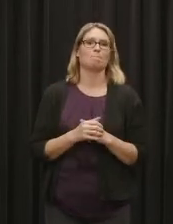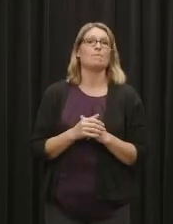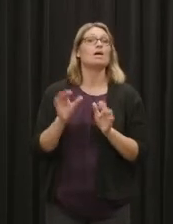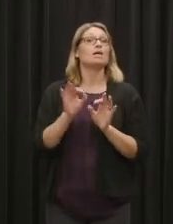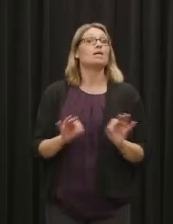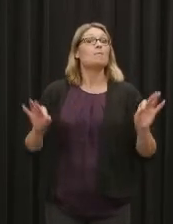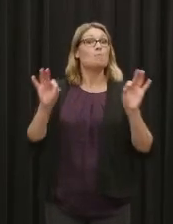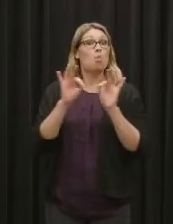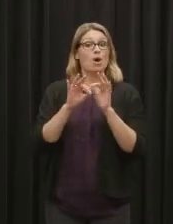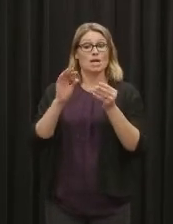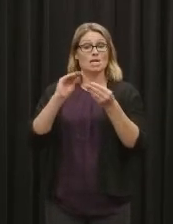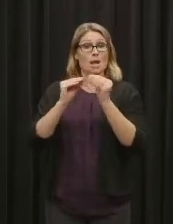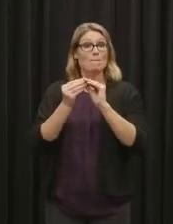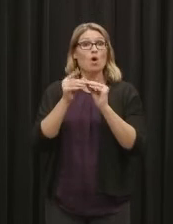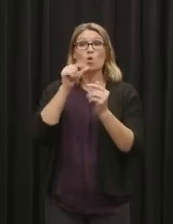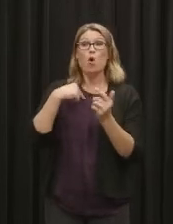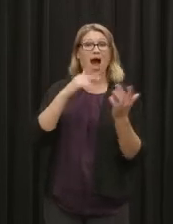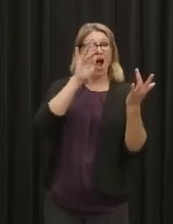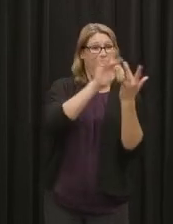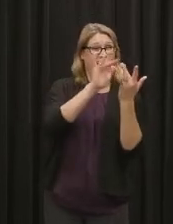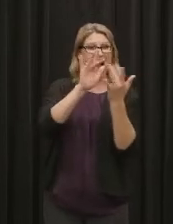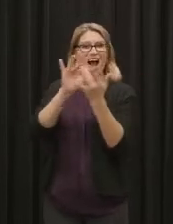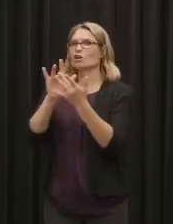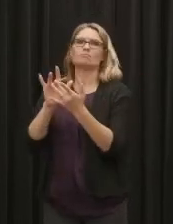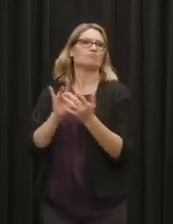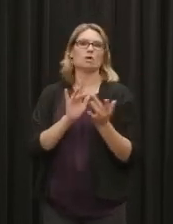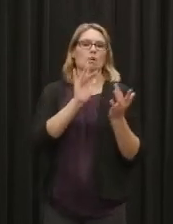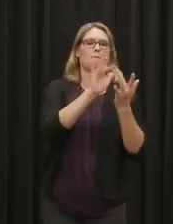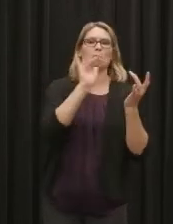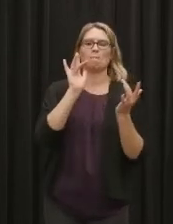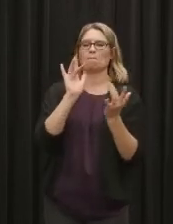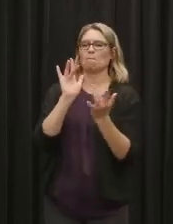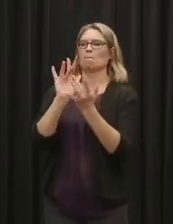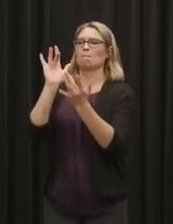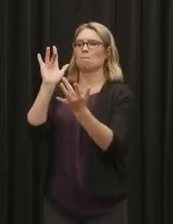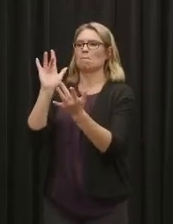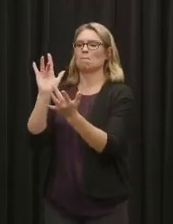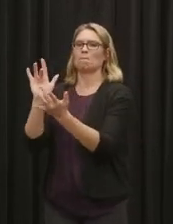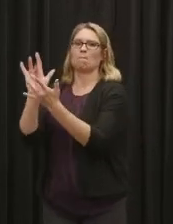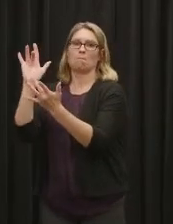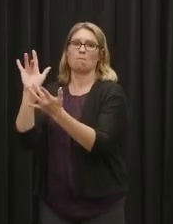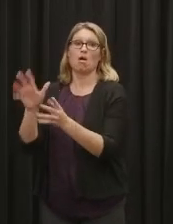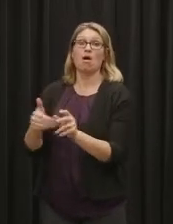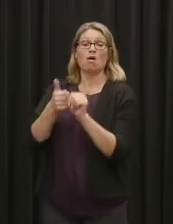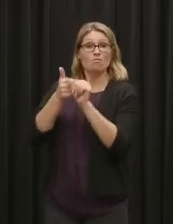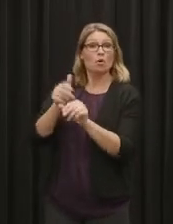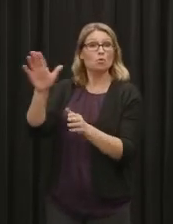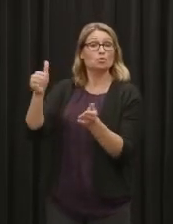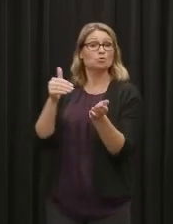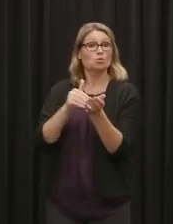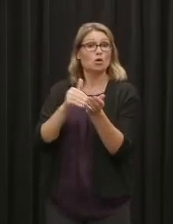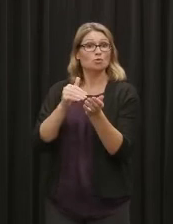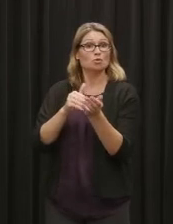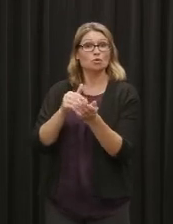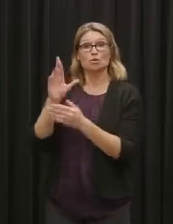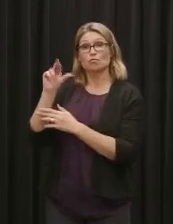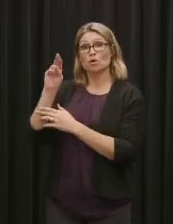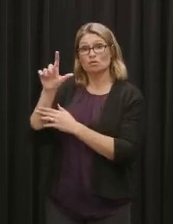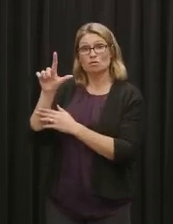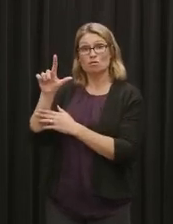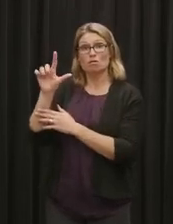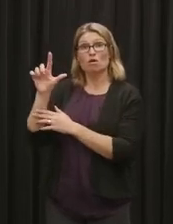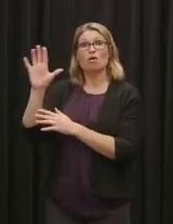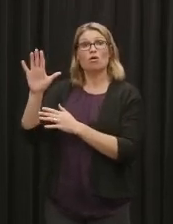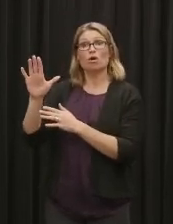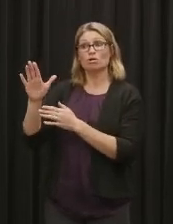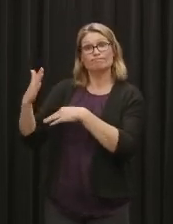that we keep our number of close contacts small. If we follow Dr. Russell's advice to limit our